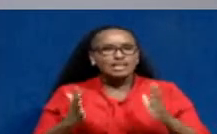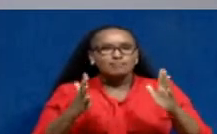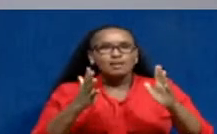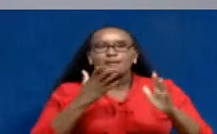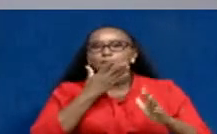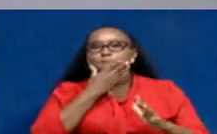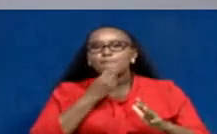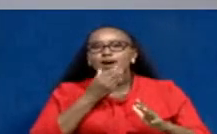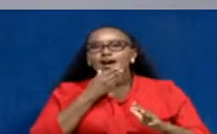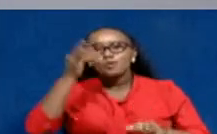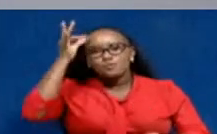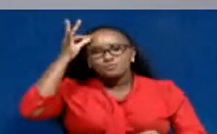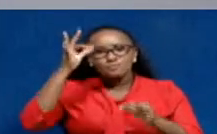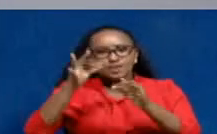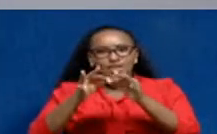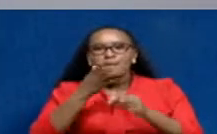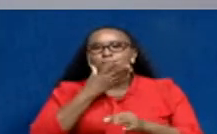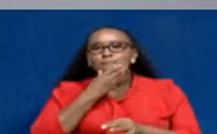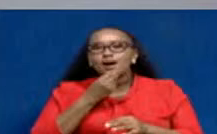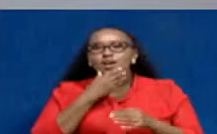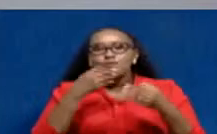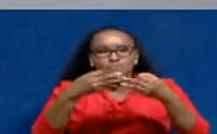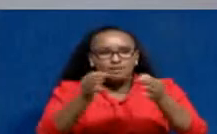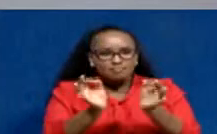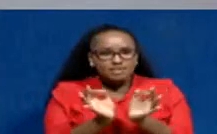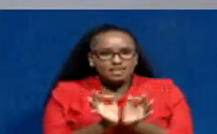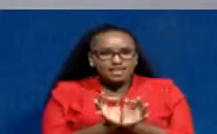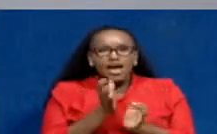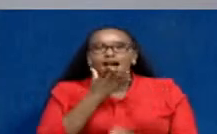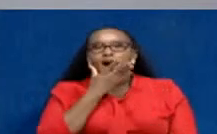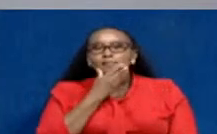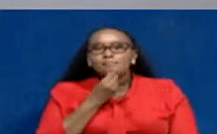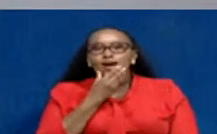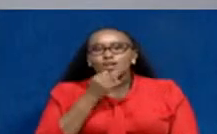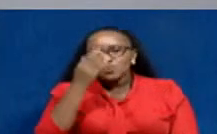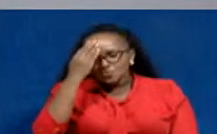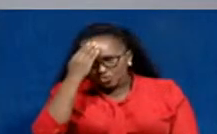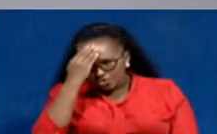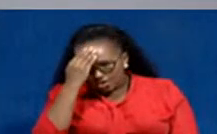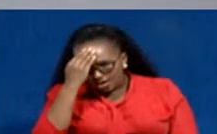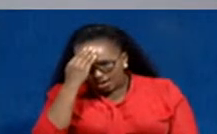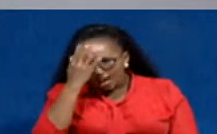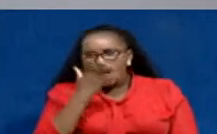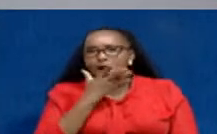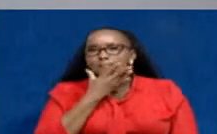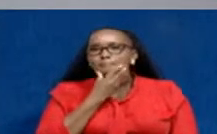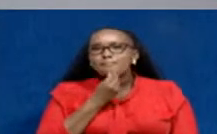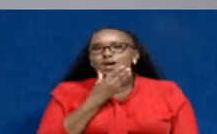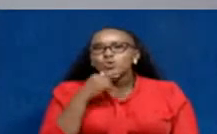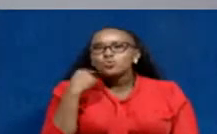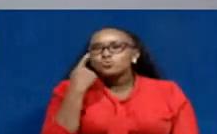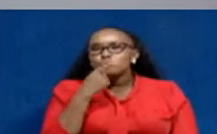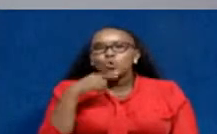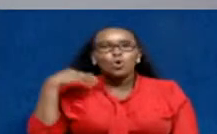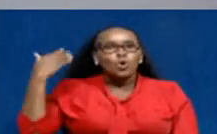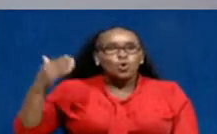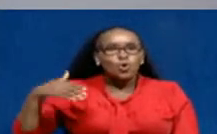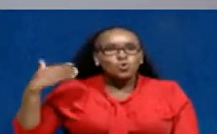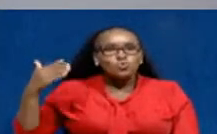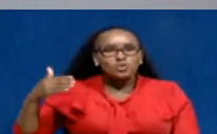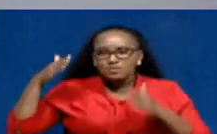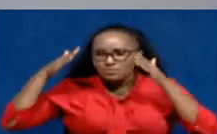faith, a man of family, a man of honor, and a man who always put